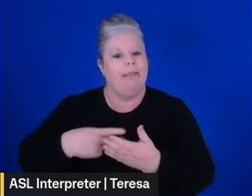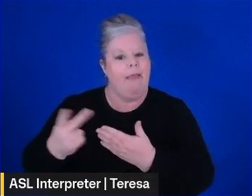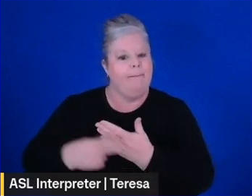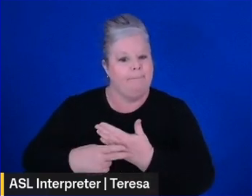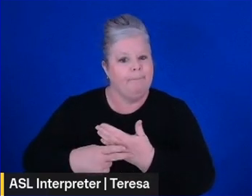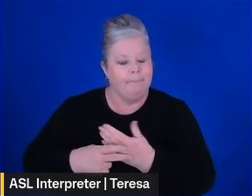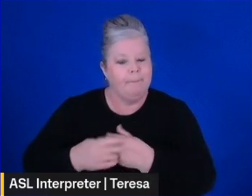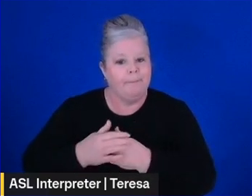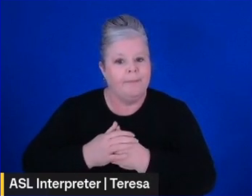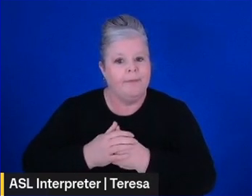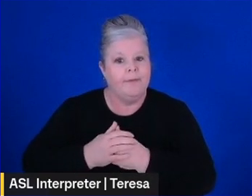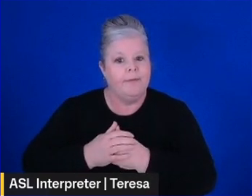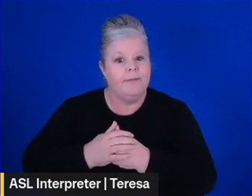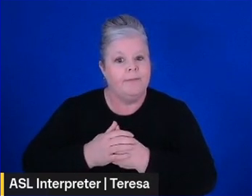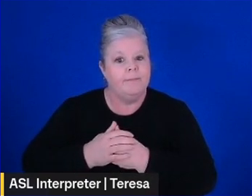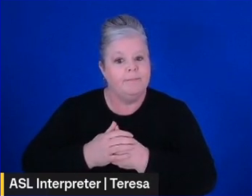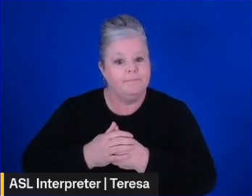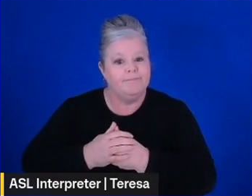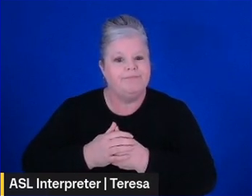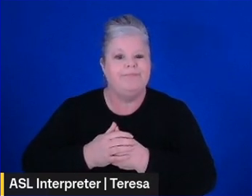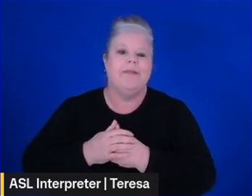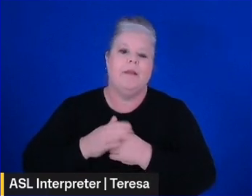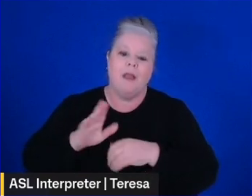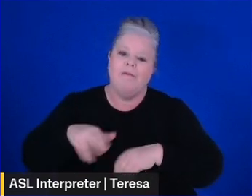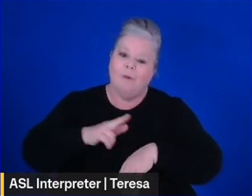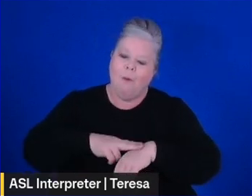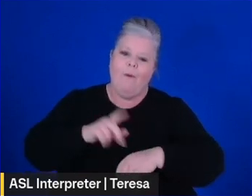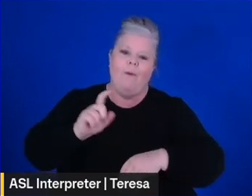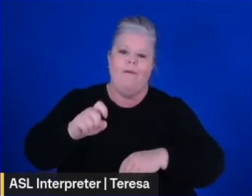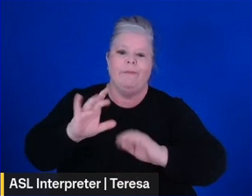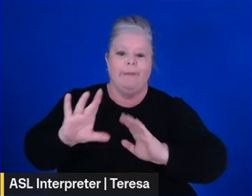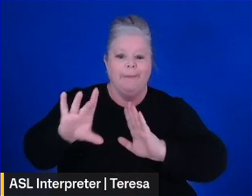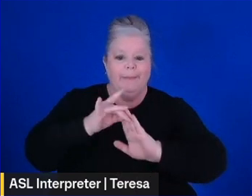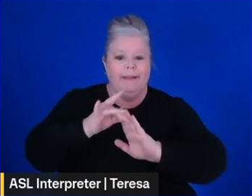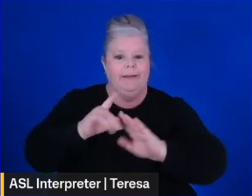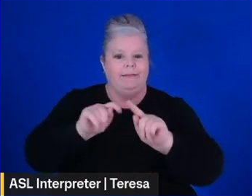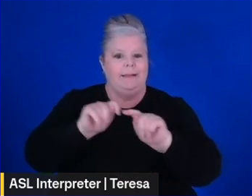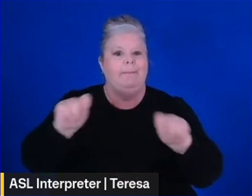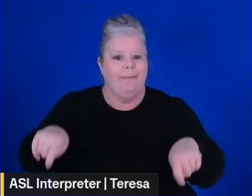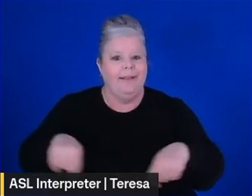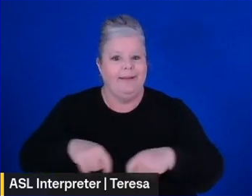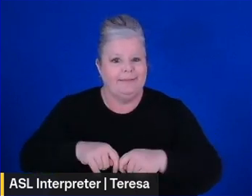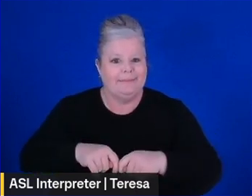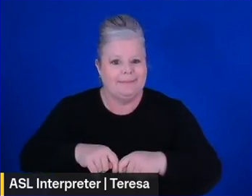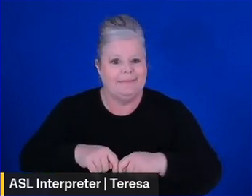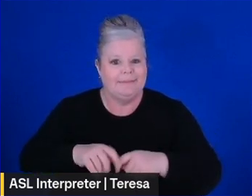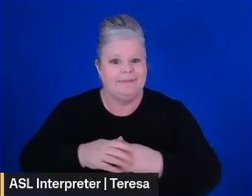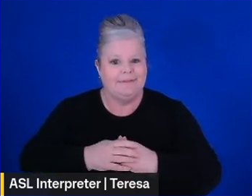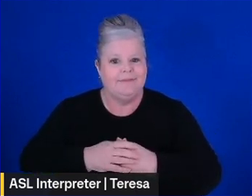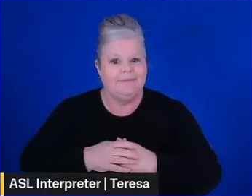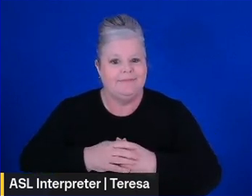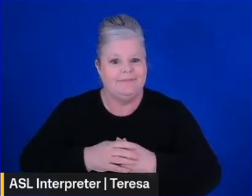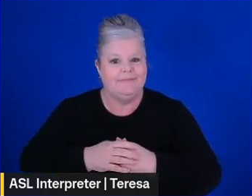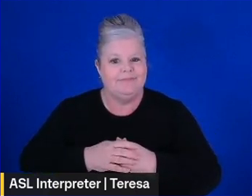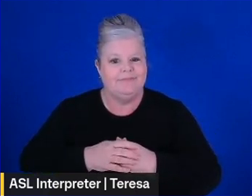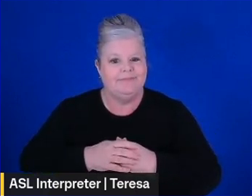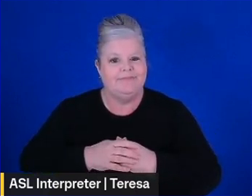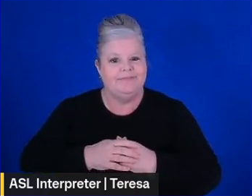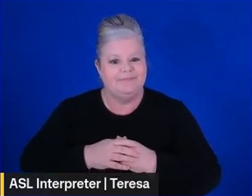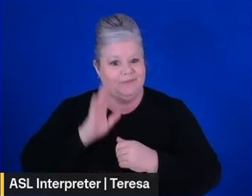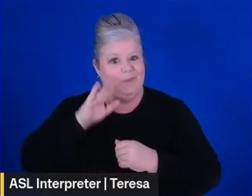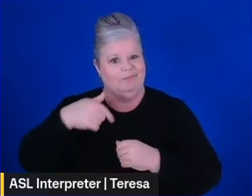application, of course, I have to choose a template. Now imagine I am a